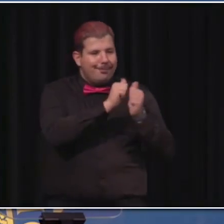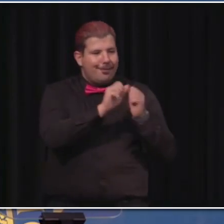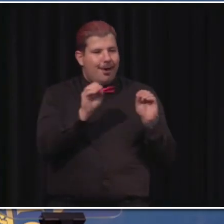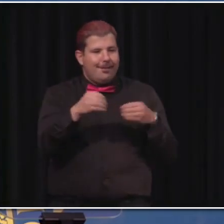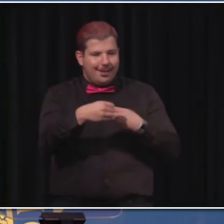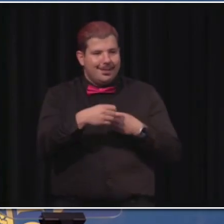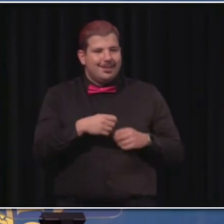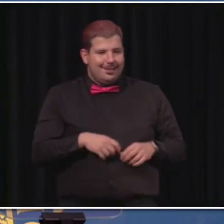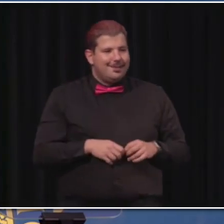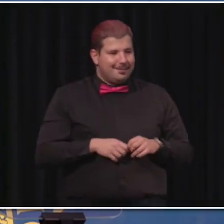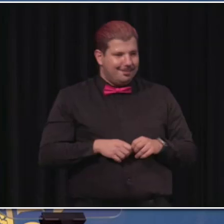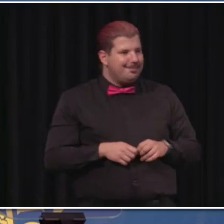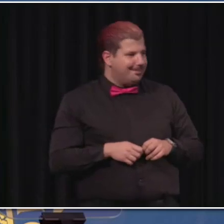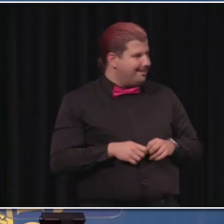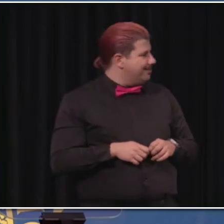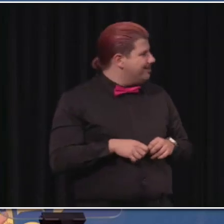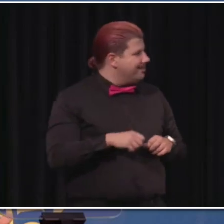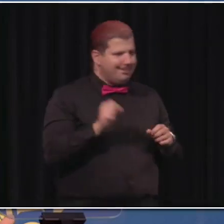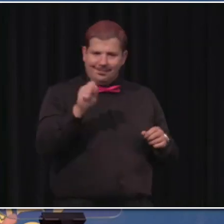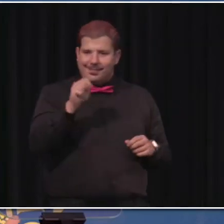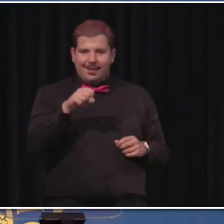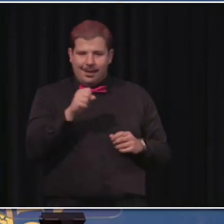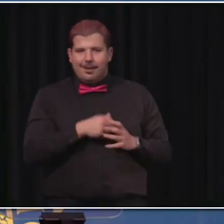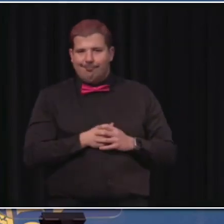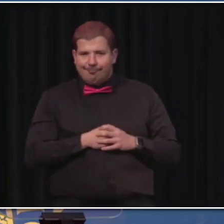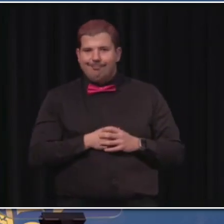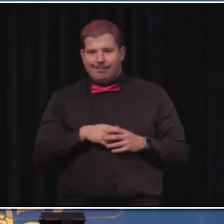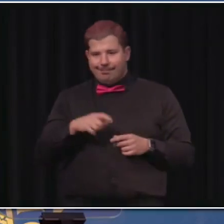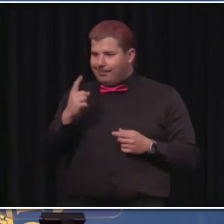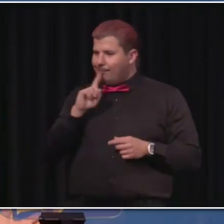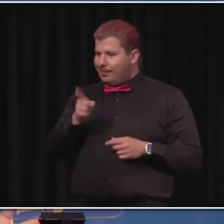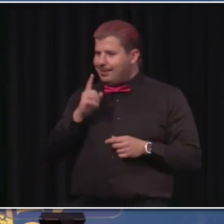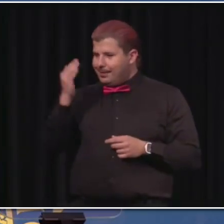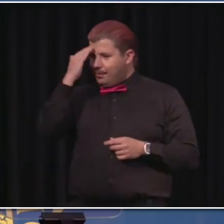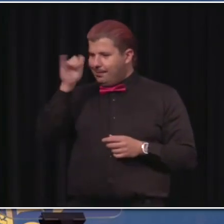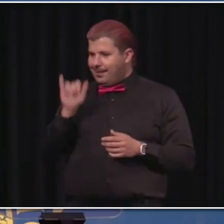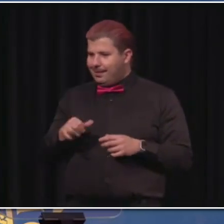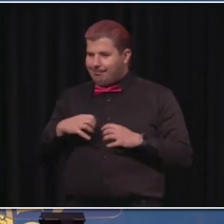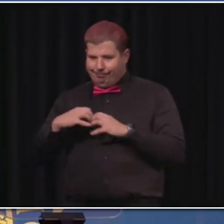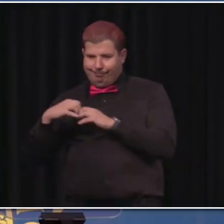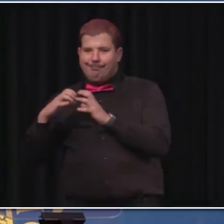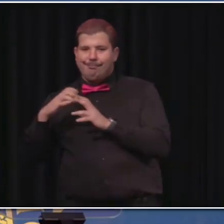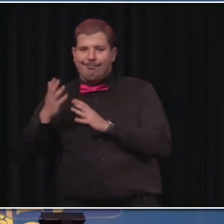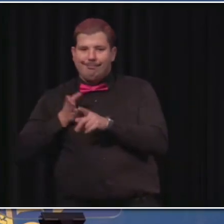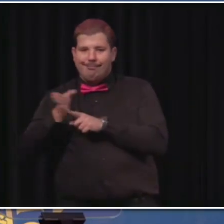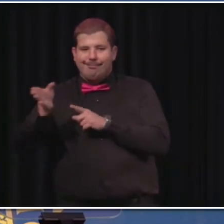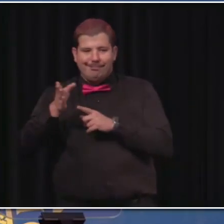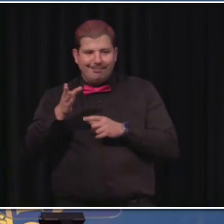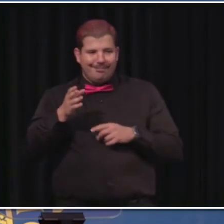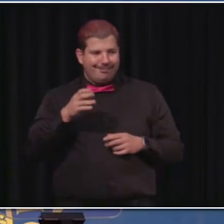It's quite a, yeah, it's the only thing I'm going to be known for, that I was the one that helped her get started, believe me.